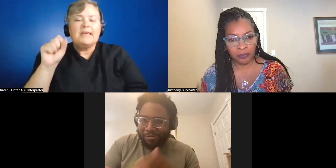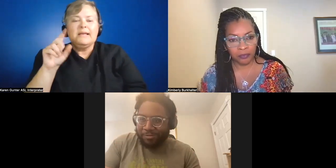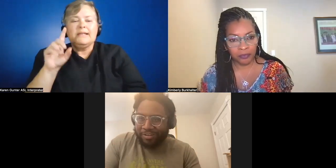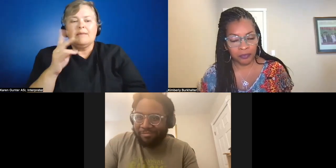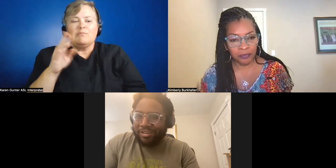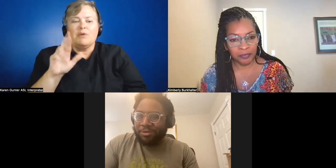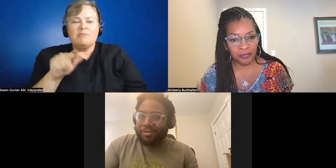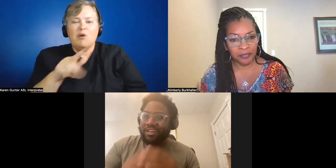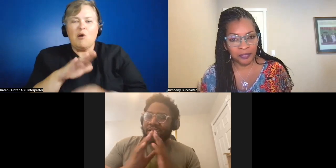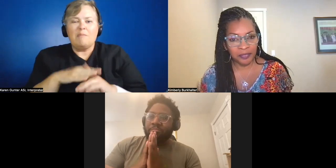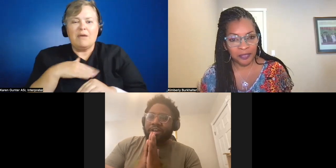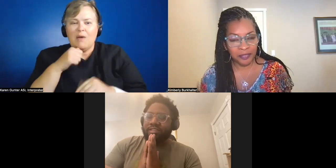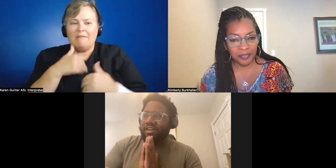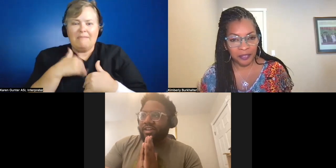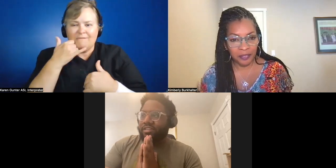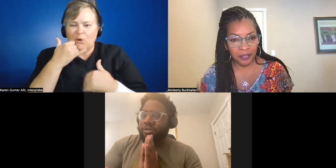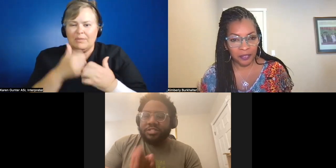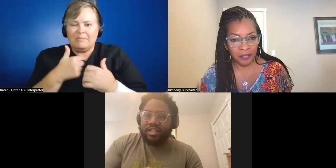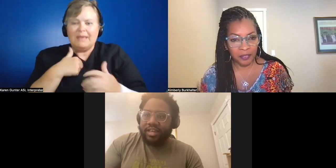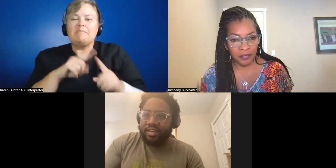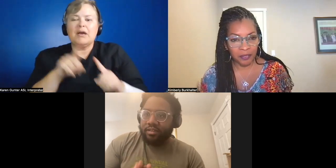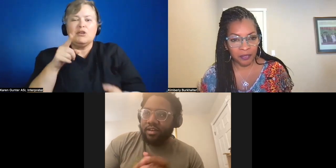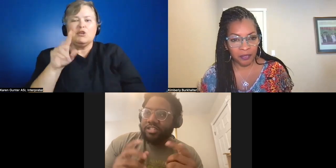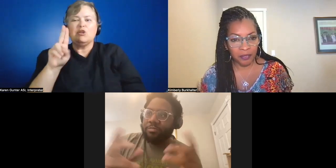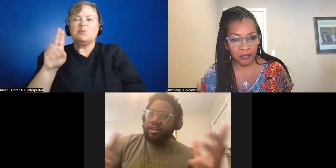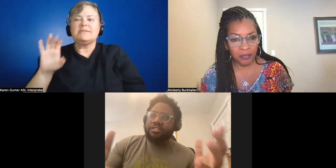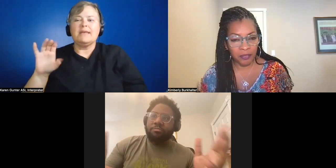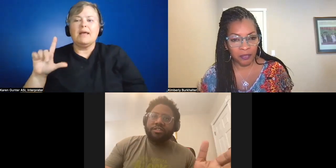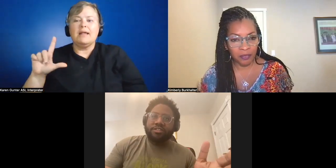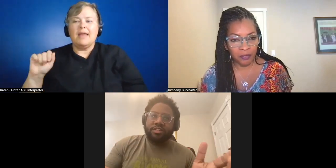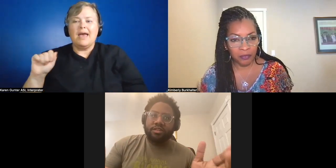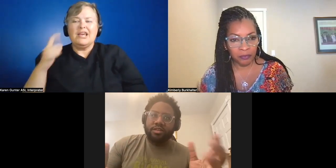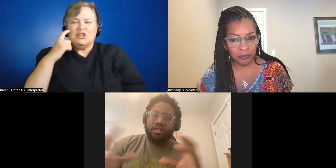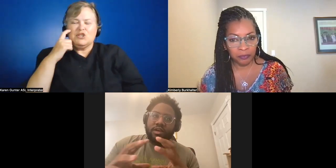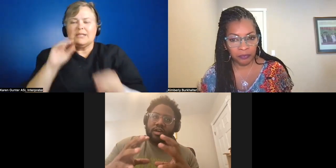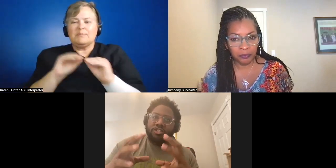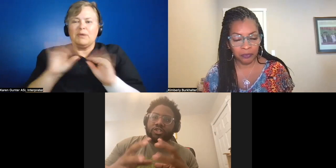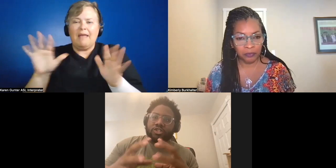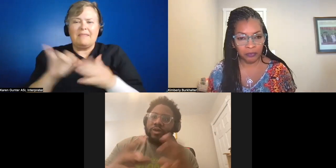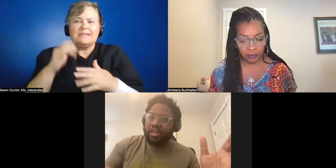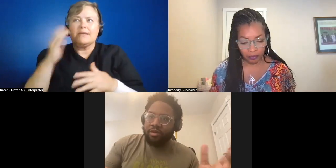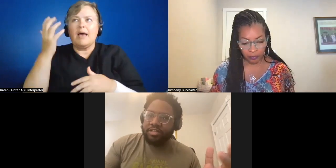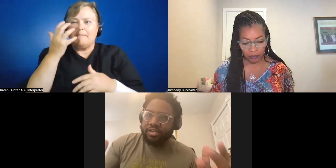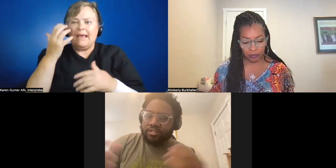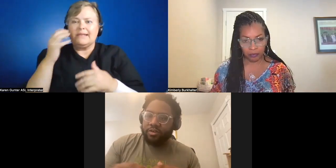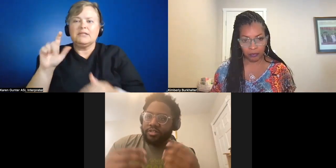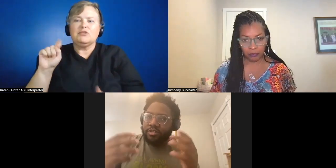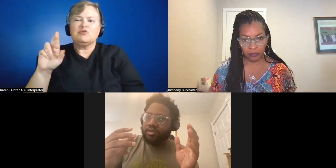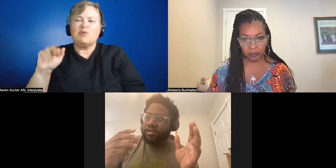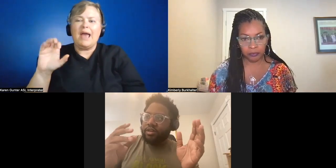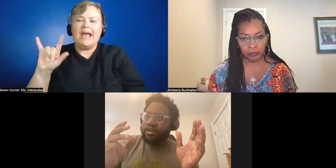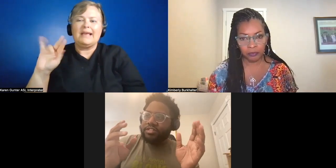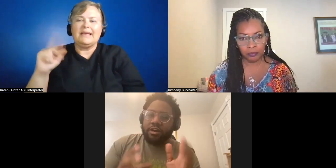on my phone, so I don't have my computer. But UCLA just put out this amazing tracking project. It's called